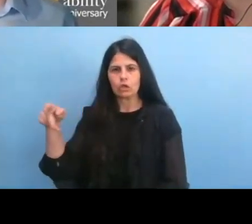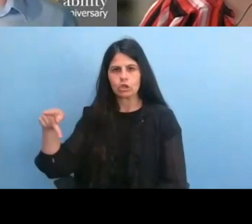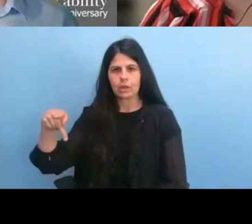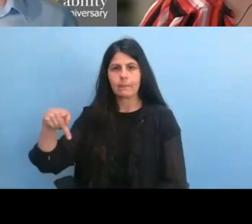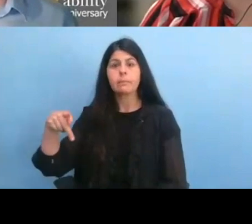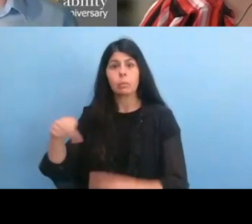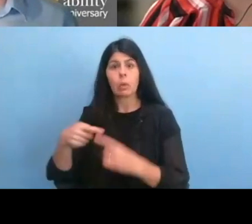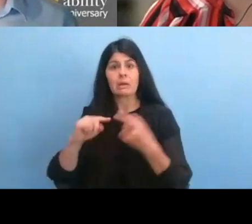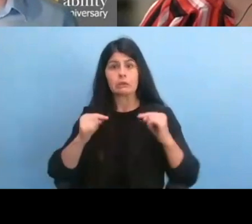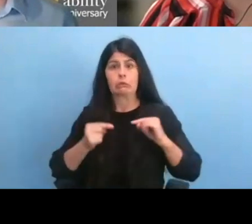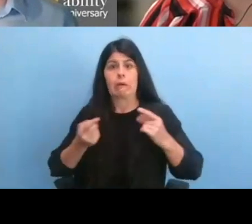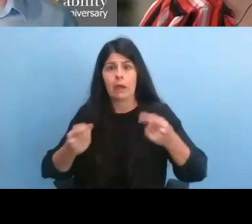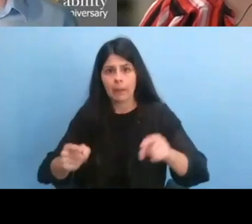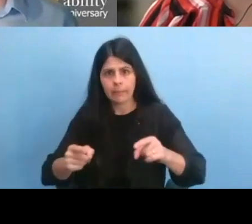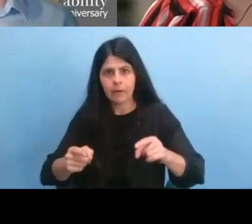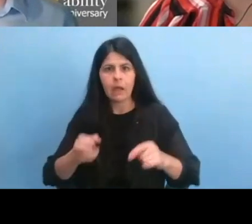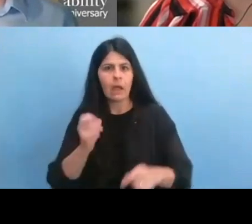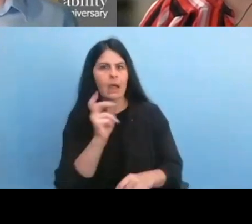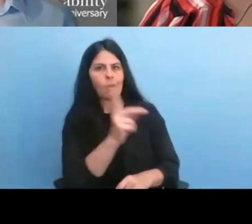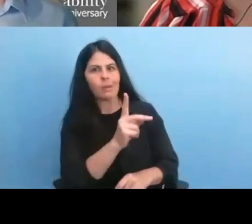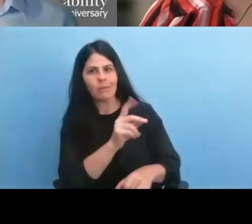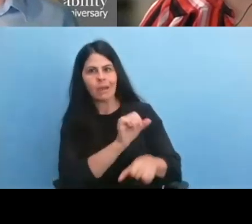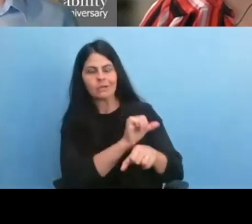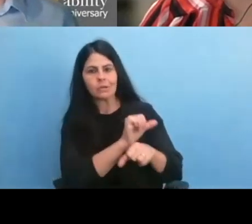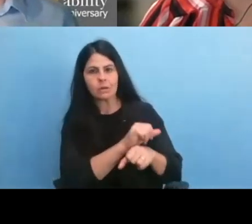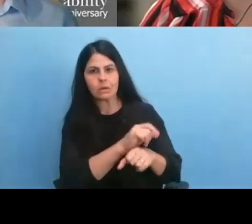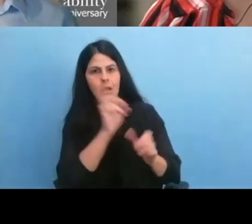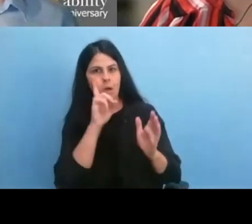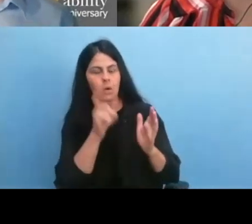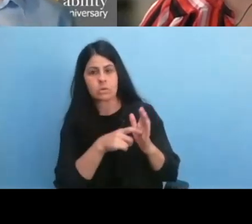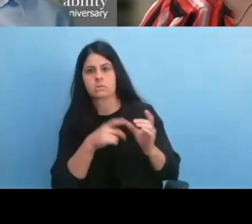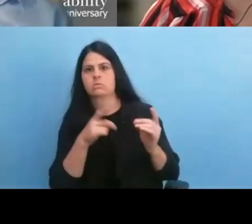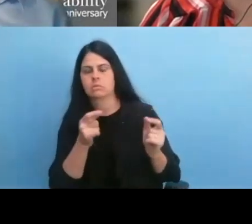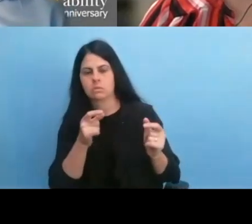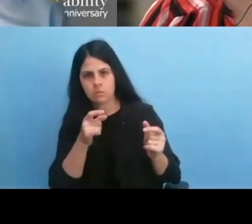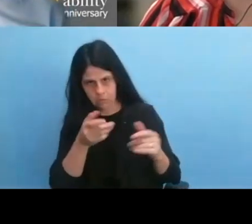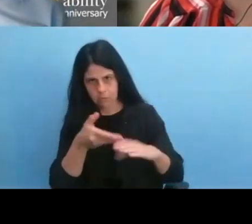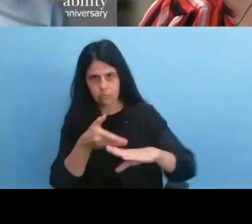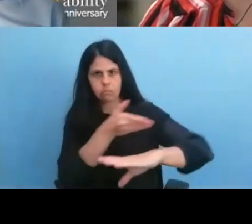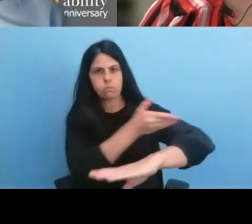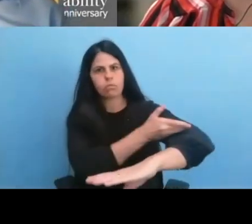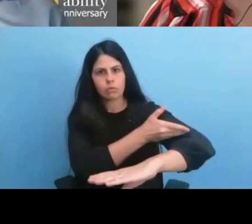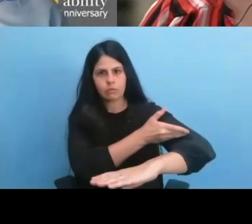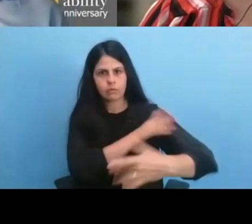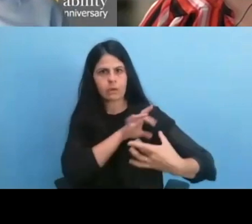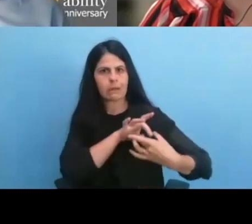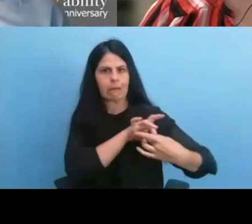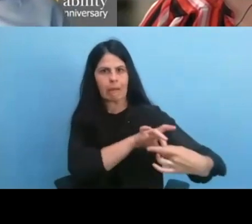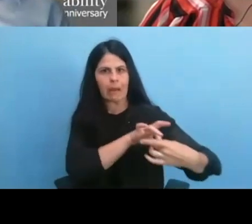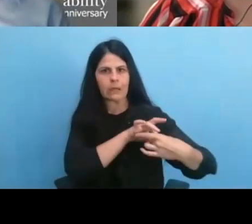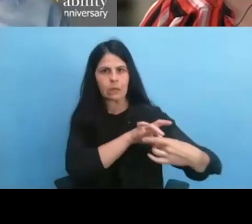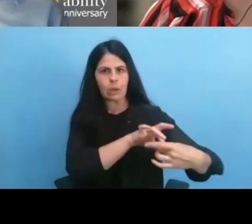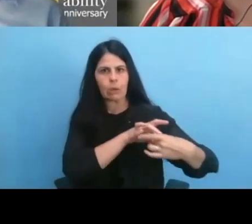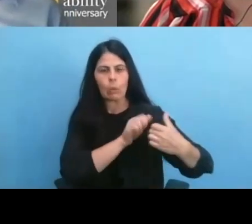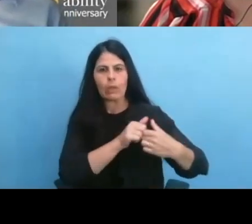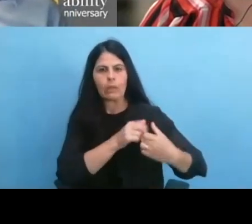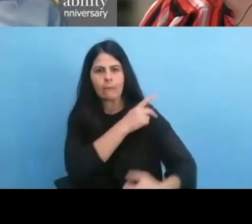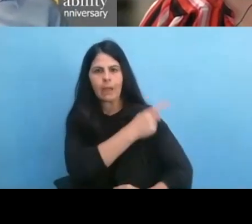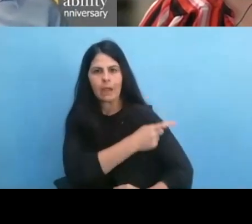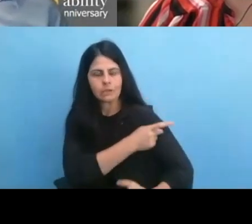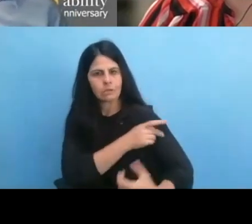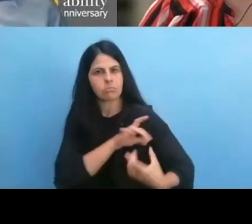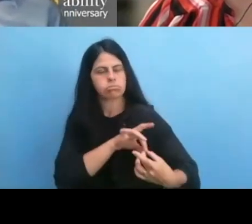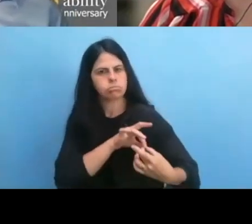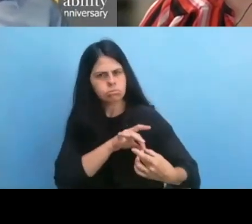I noticed immediately that I had this improved connection with my patients. I found myself asking